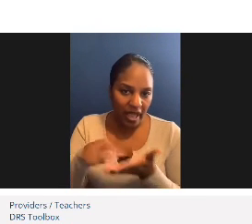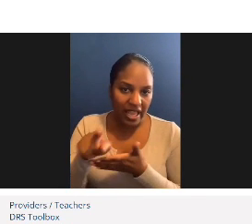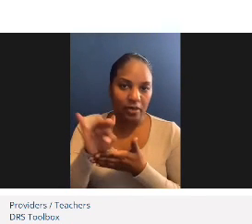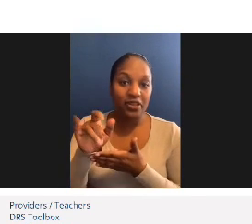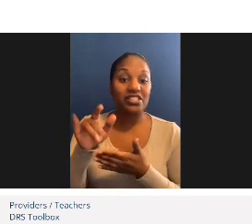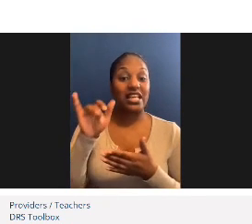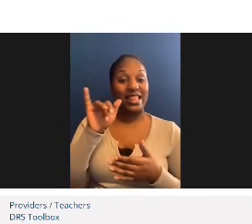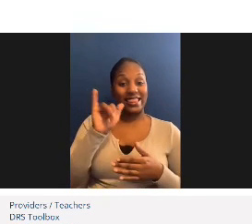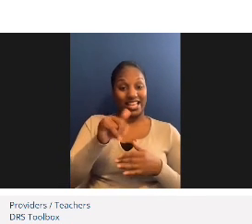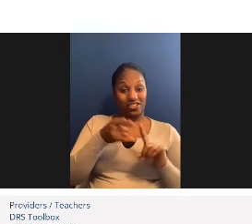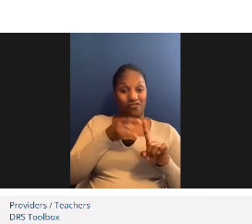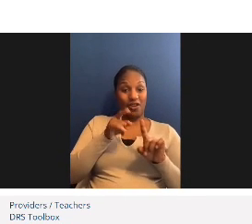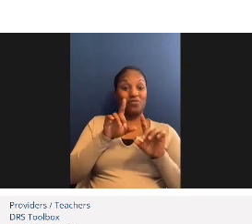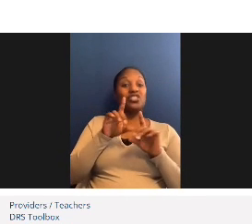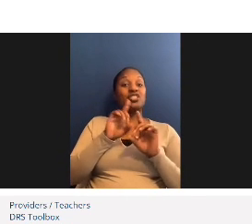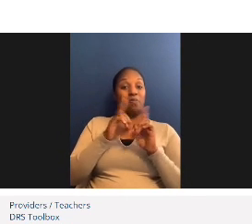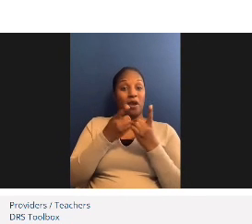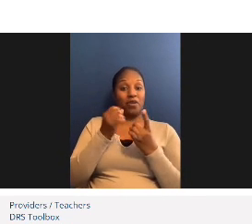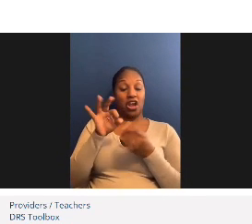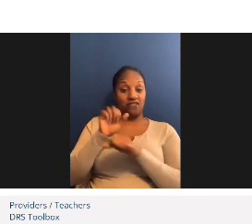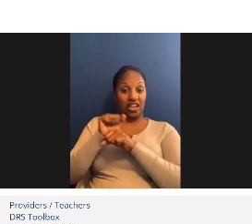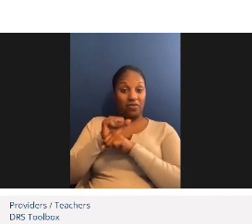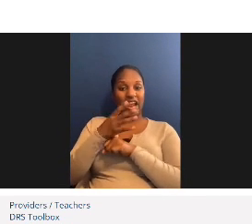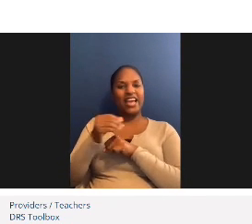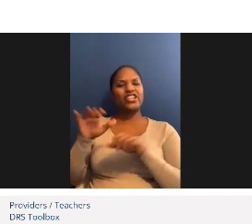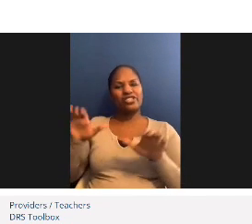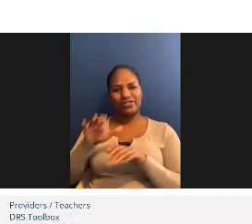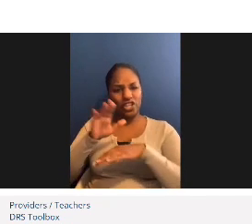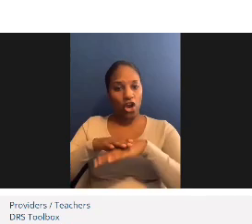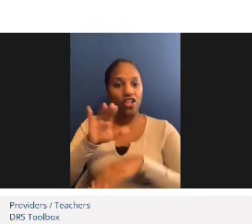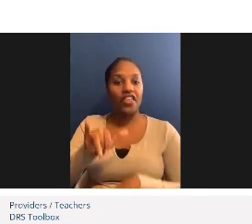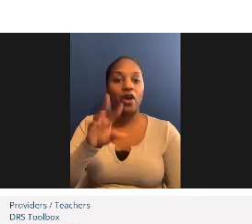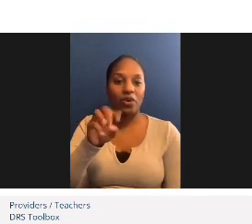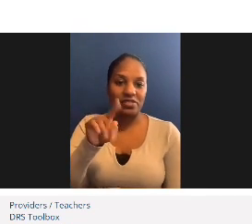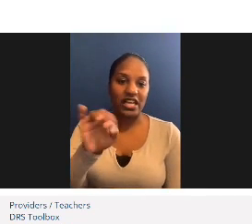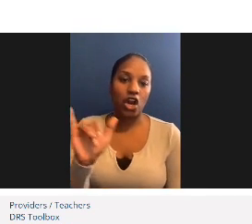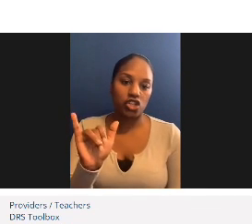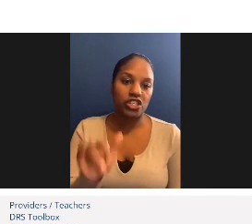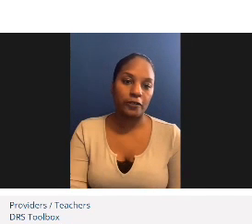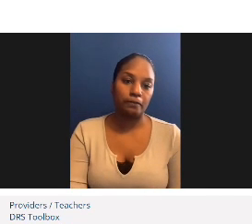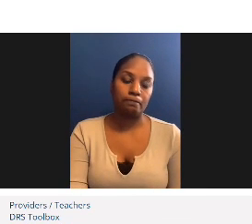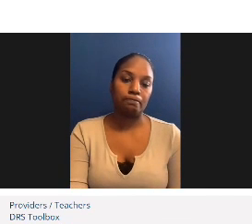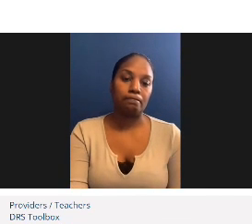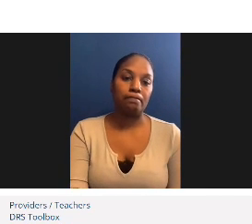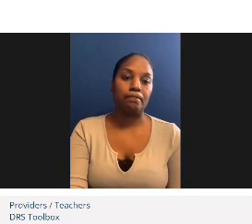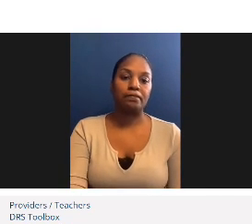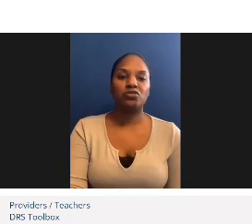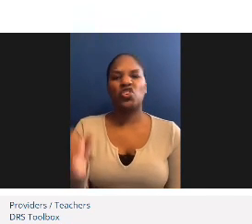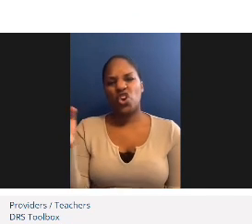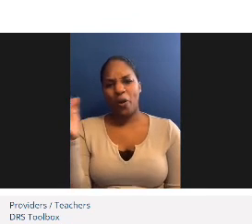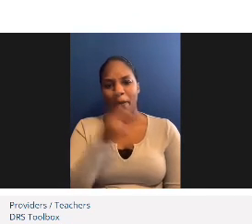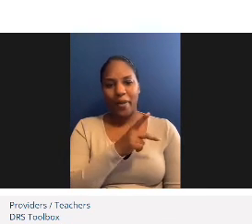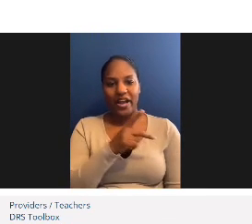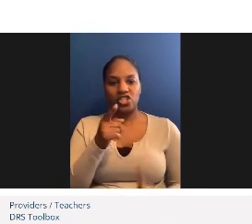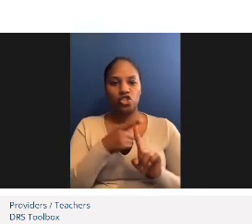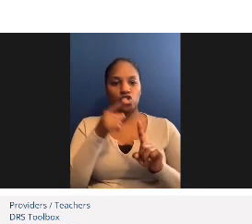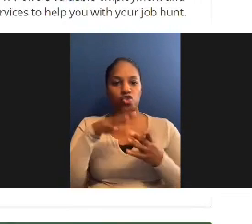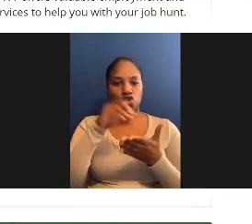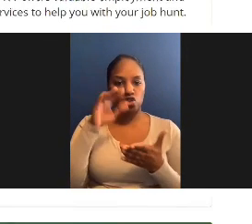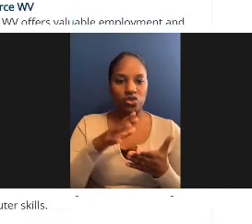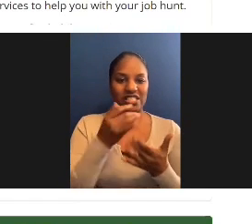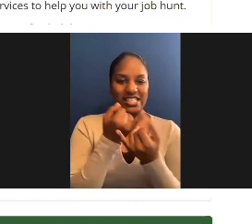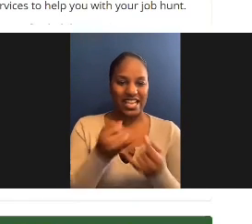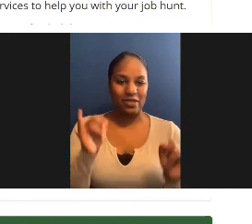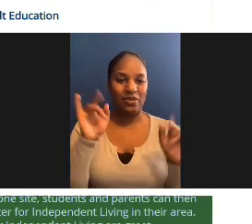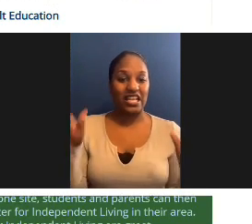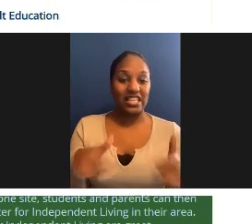Labor, and their activities on that website also. We're going to go back up to students, independent